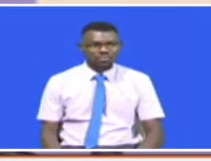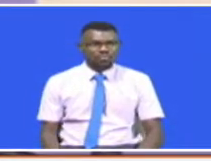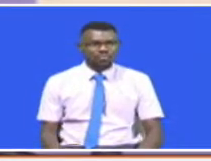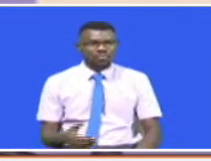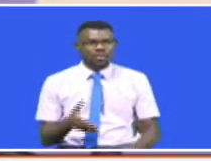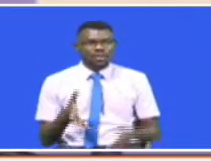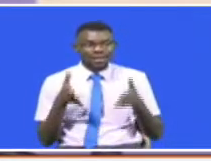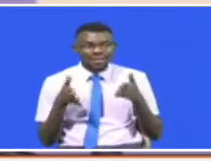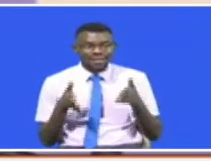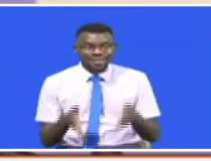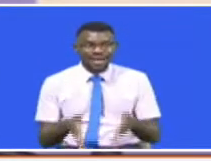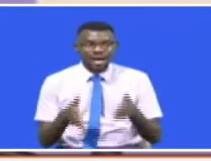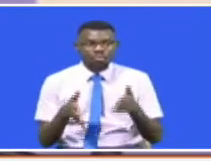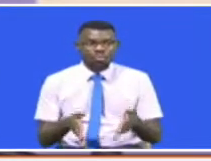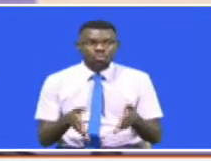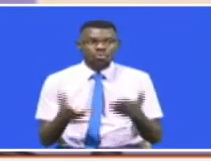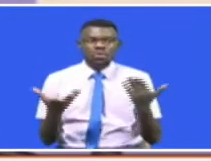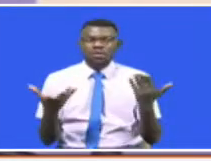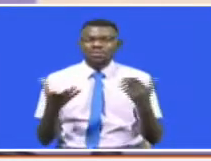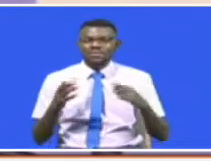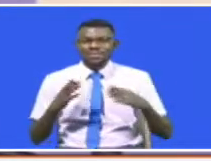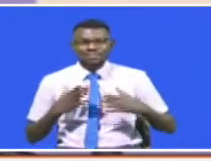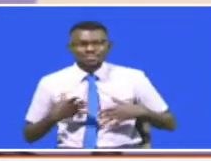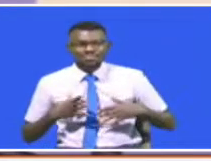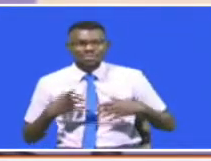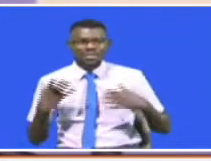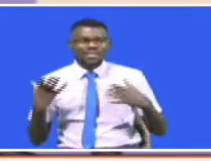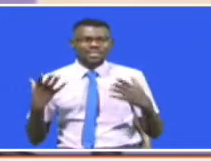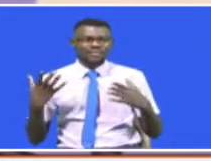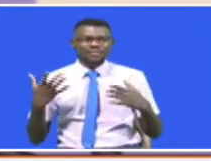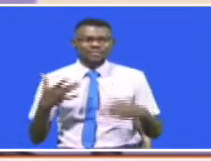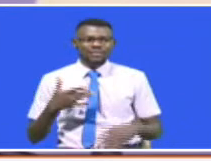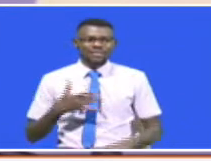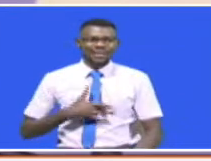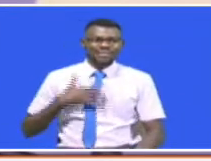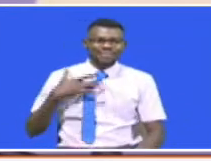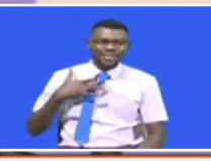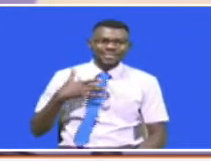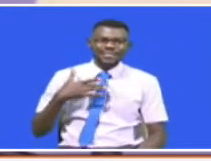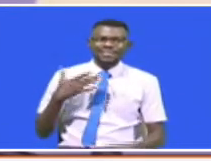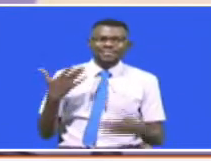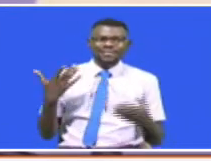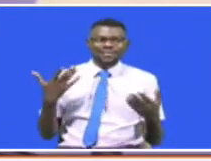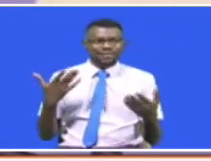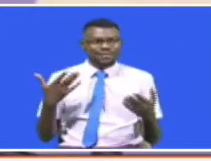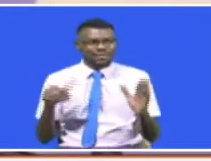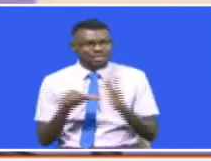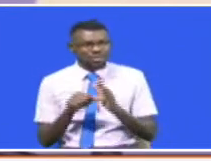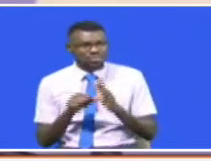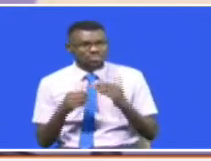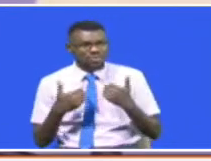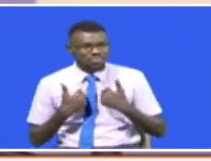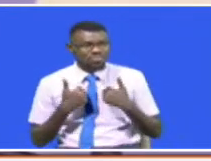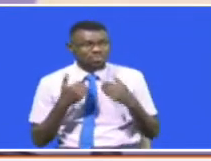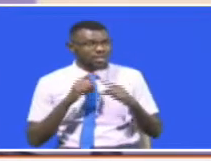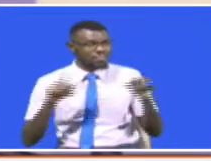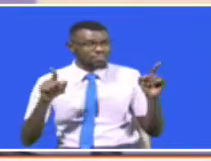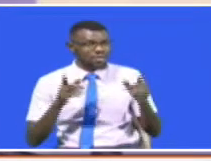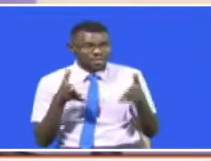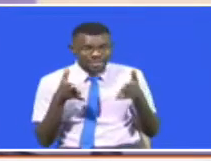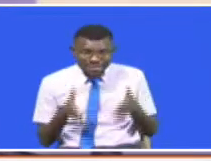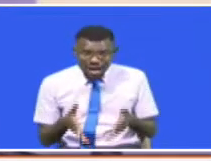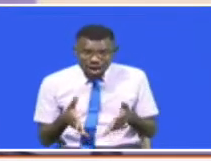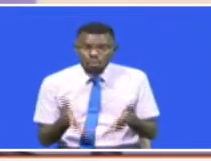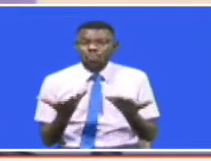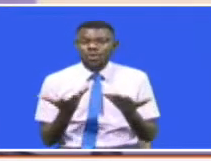come to court, they are victims of violation, but they have to keep coming to court year